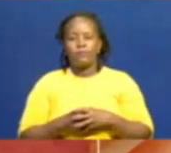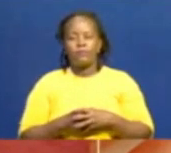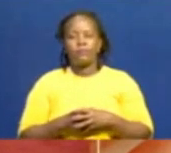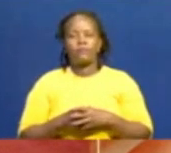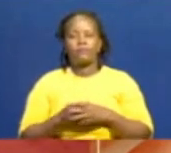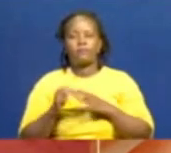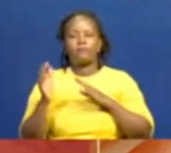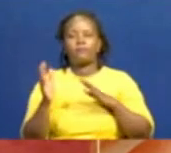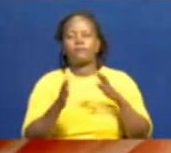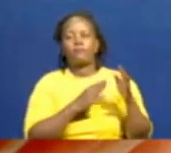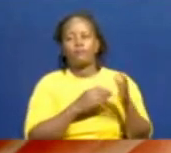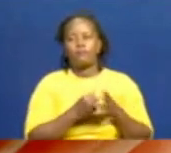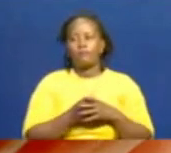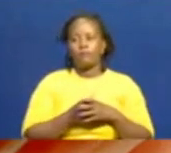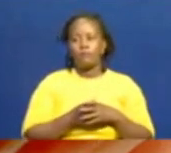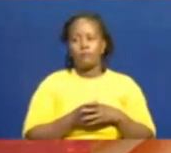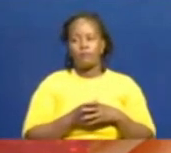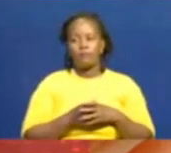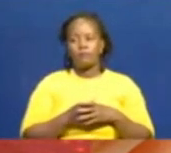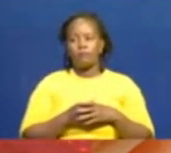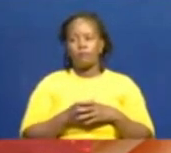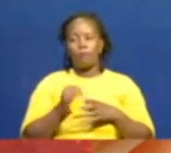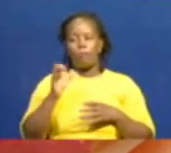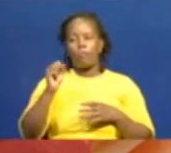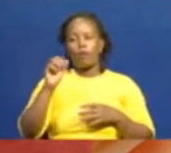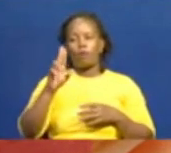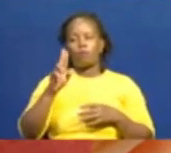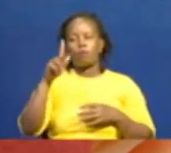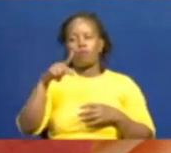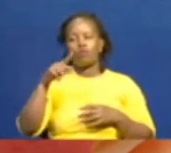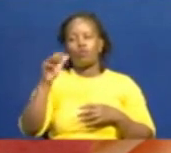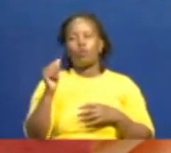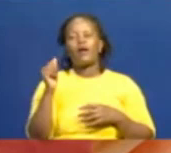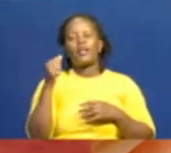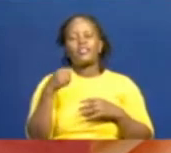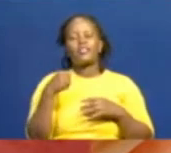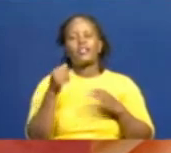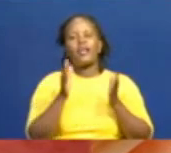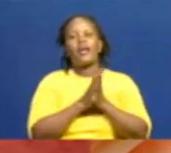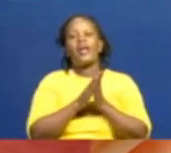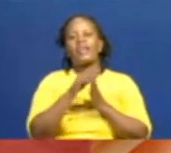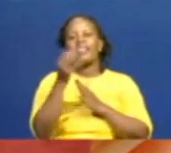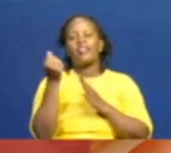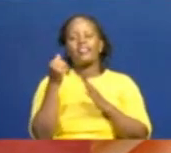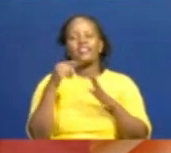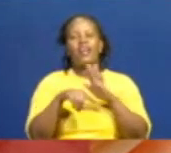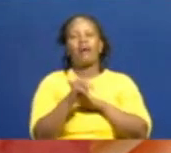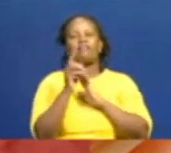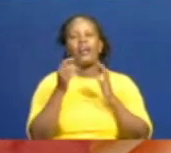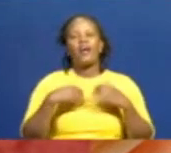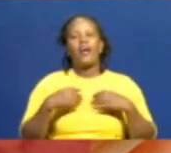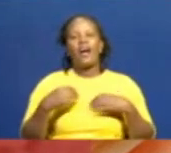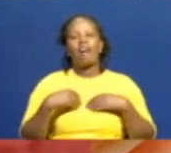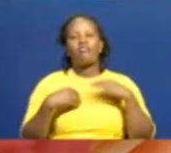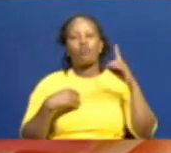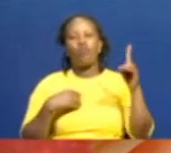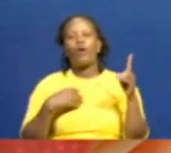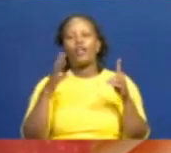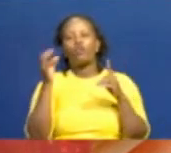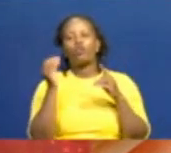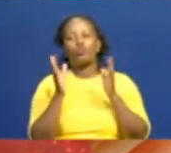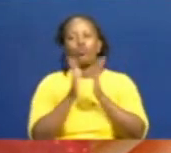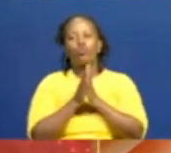Now, Sofapaka shared spoils for the FC Leopards with the FC Leopards after playing to a 1-0 draw in an entertaining Football